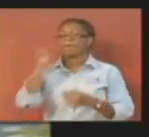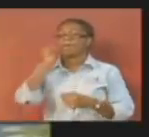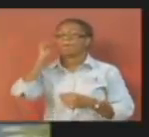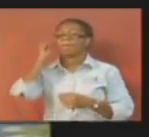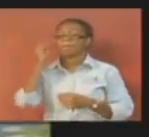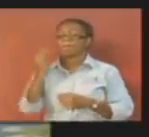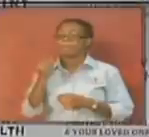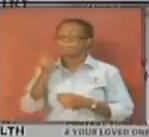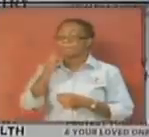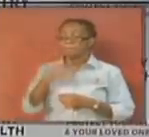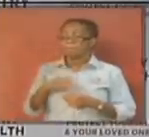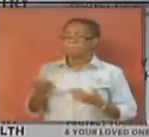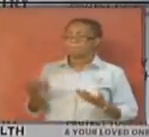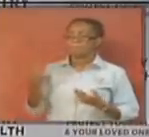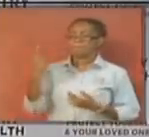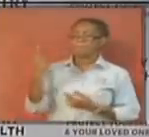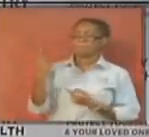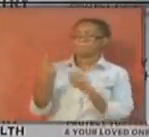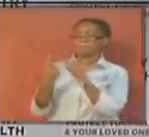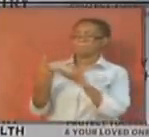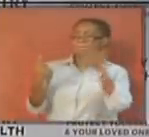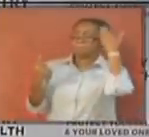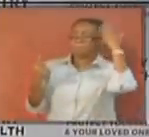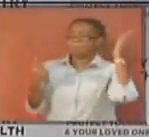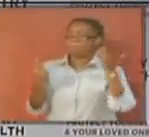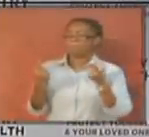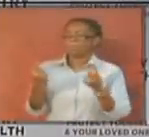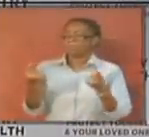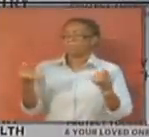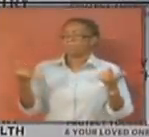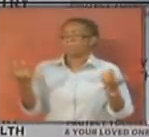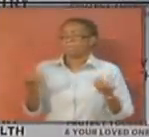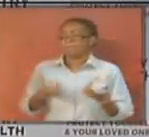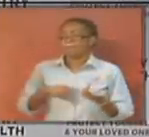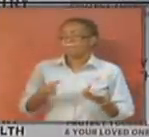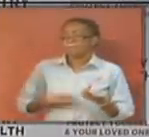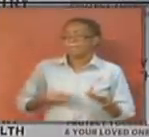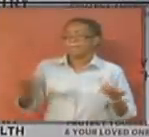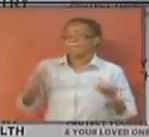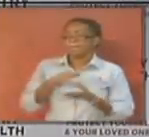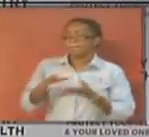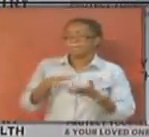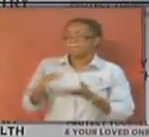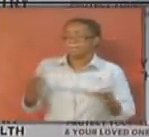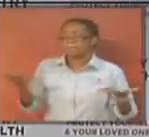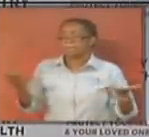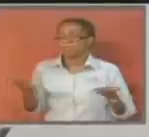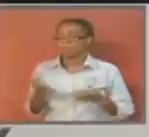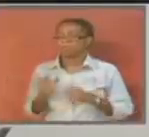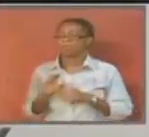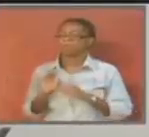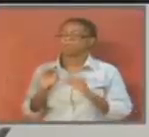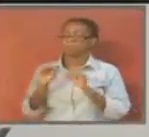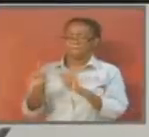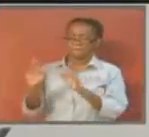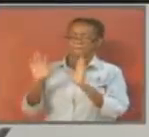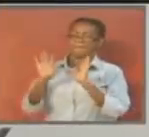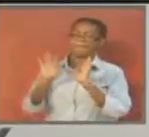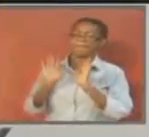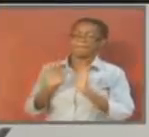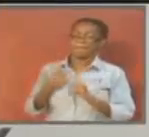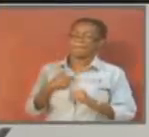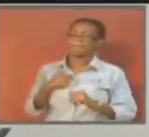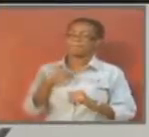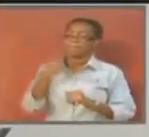Okay. Let me just point out, as I said earlier, if someone has not received a call, all right, scheduling